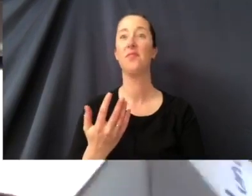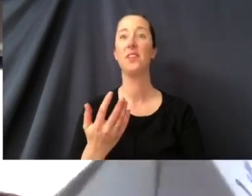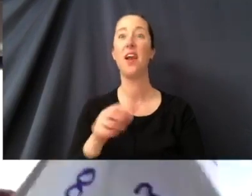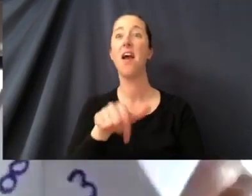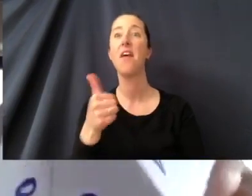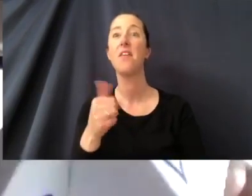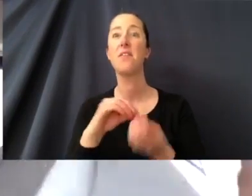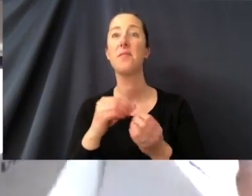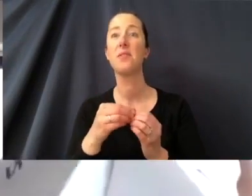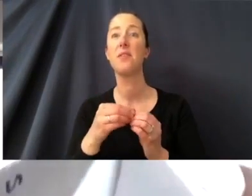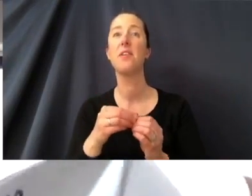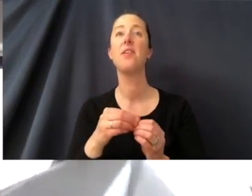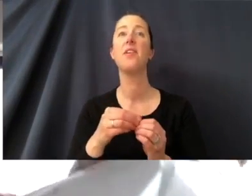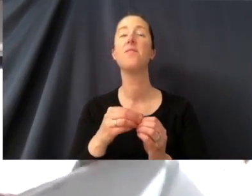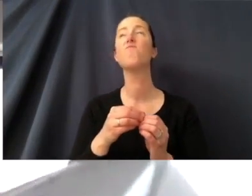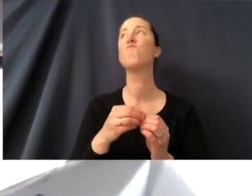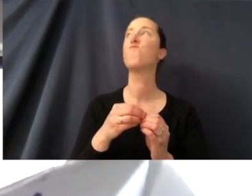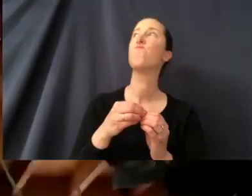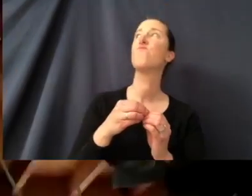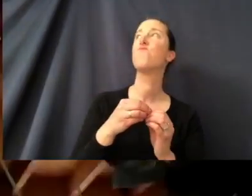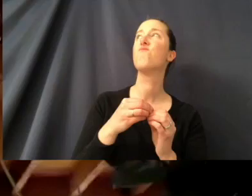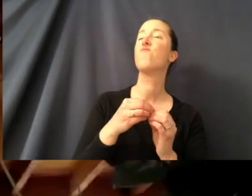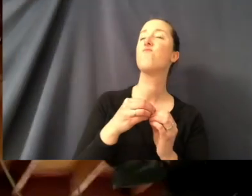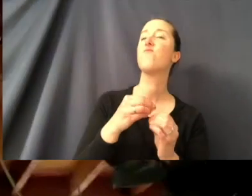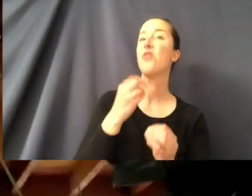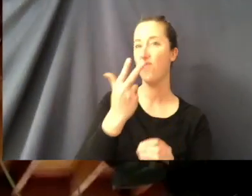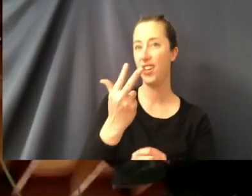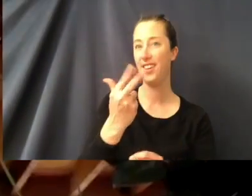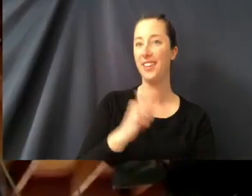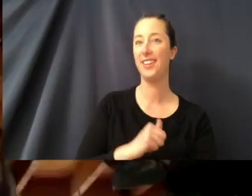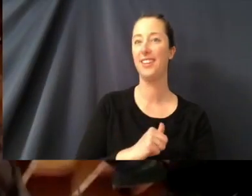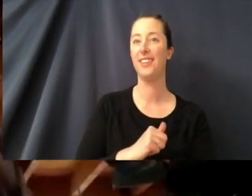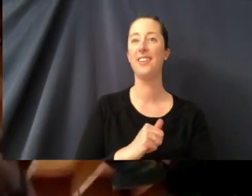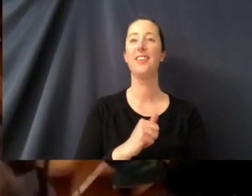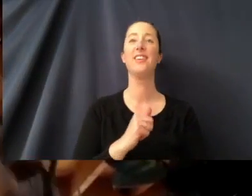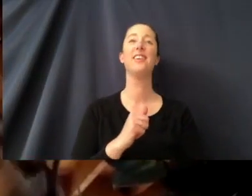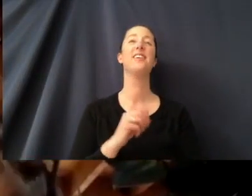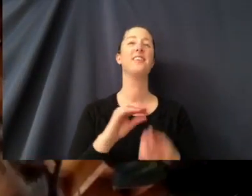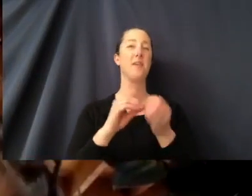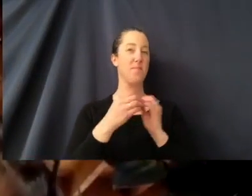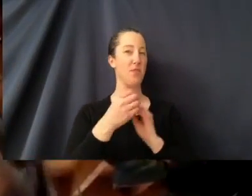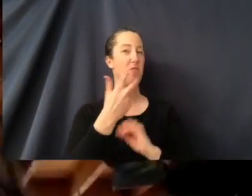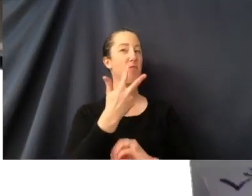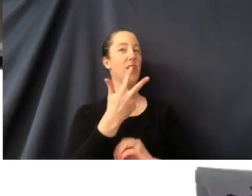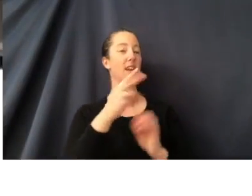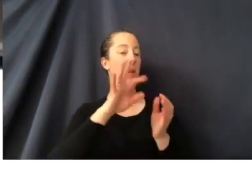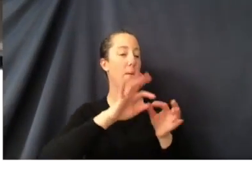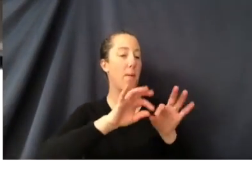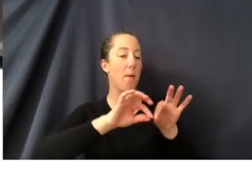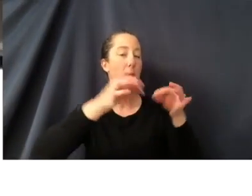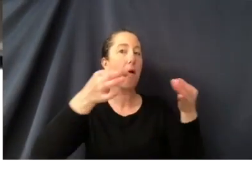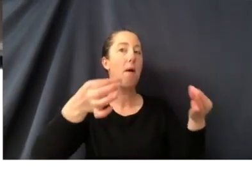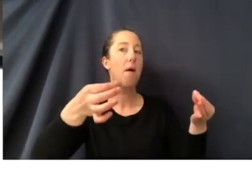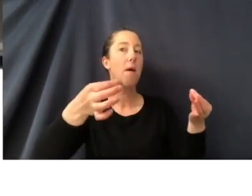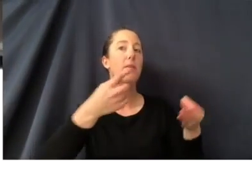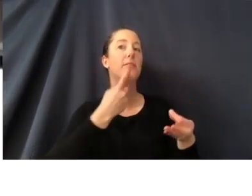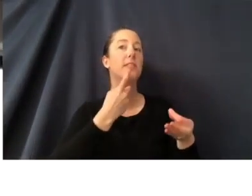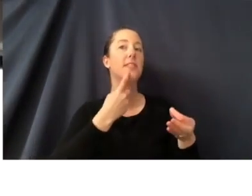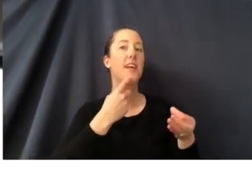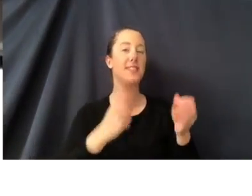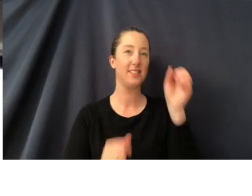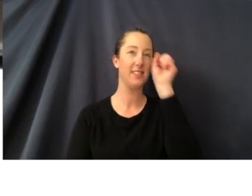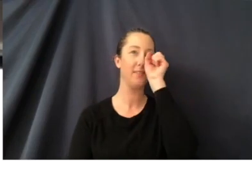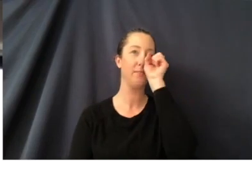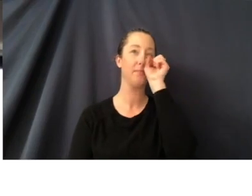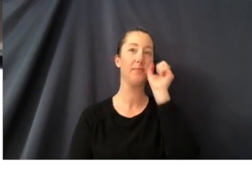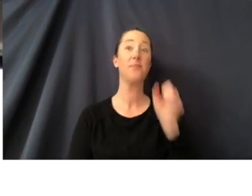and 4. Pick another number. I think I'll have to take number 3. Number 3. All right, here we